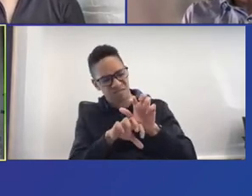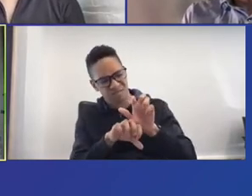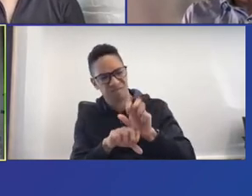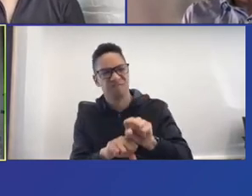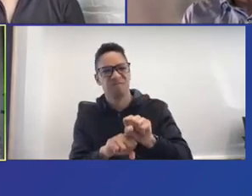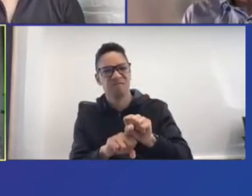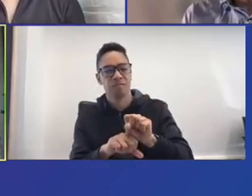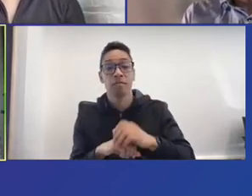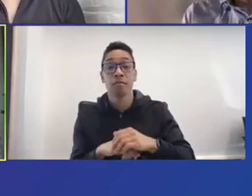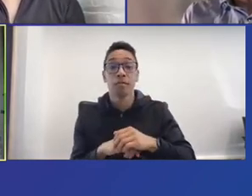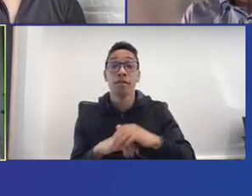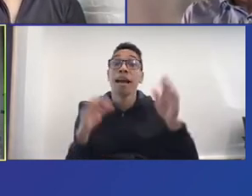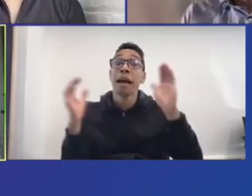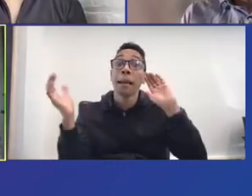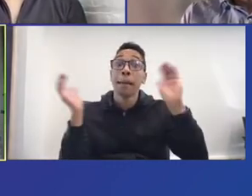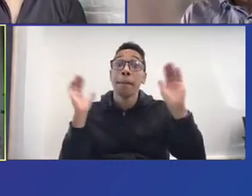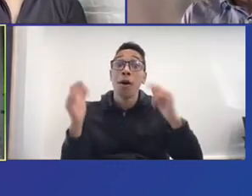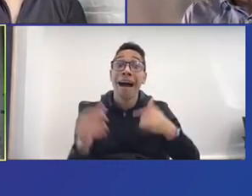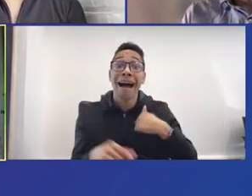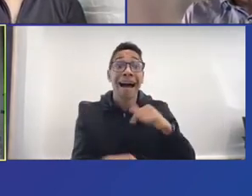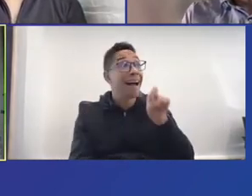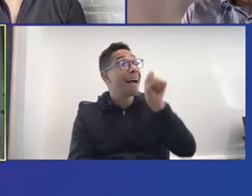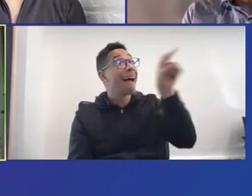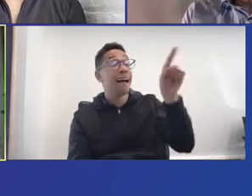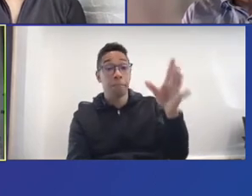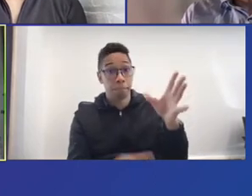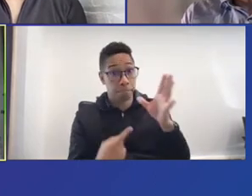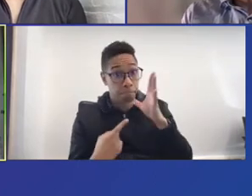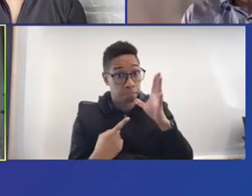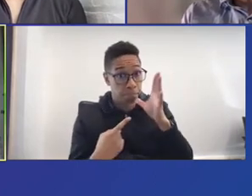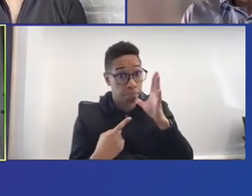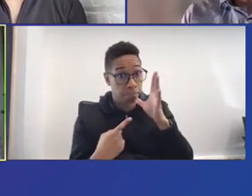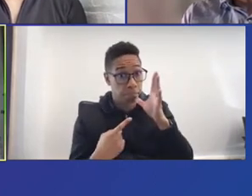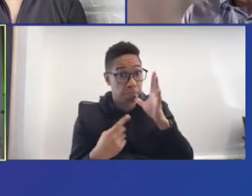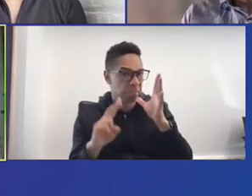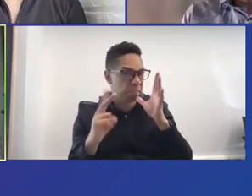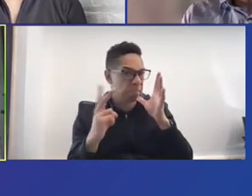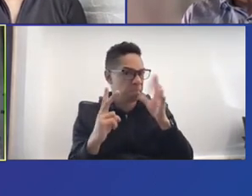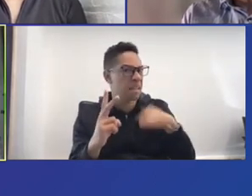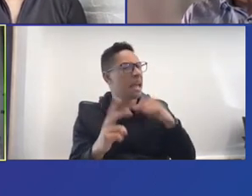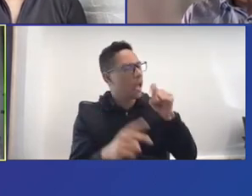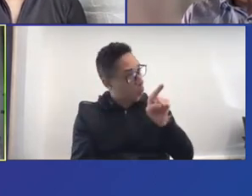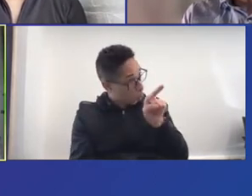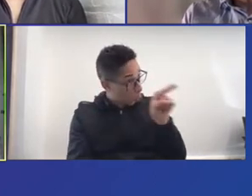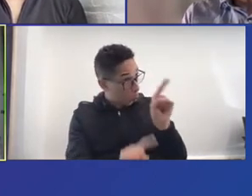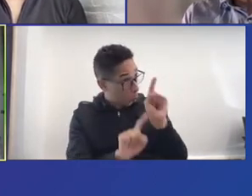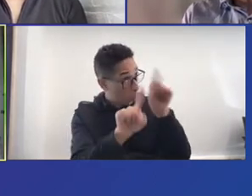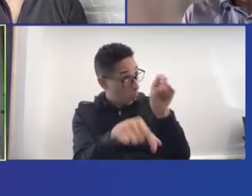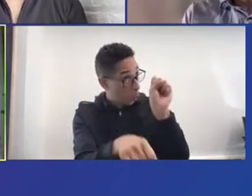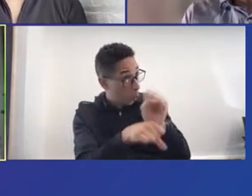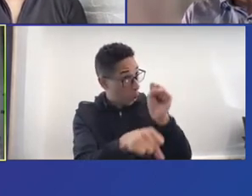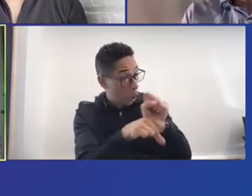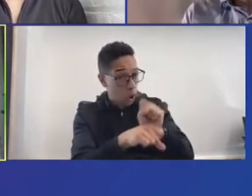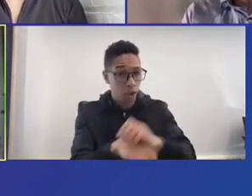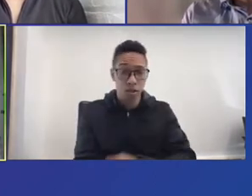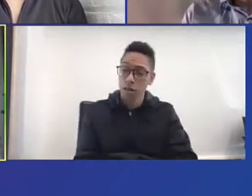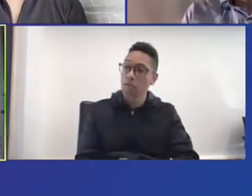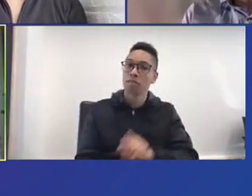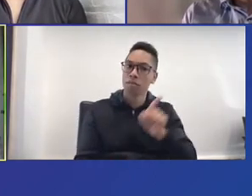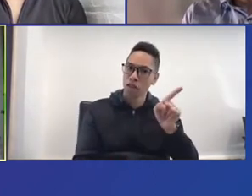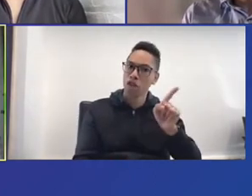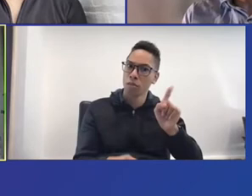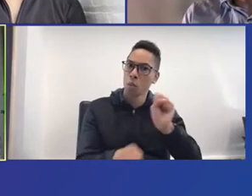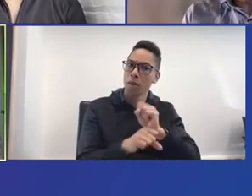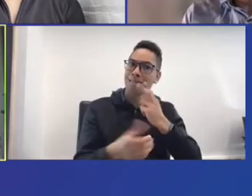Versus I asked my mom, "Are you going to work?" As a secretary working for somebody, she was like, "Yeah, I'm going to